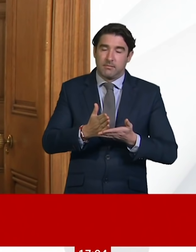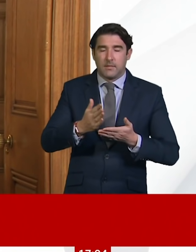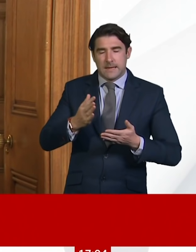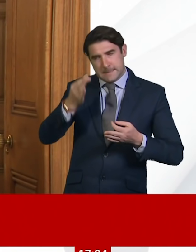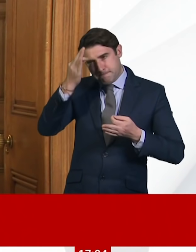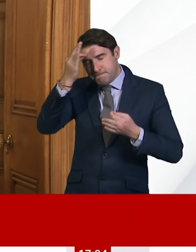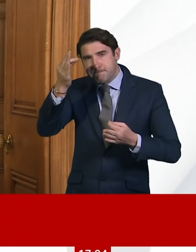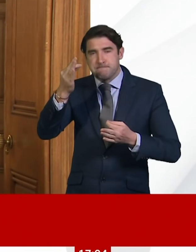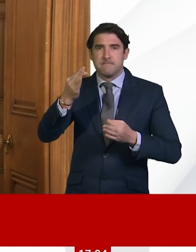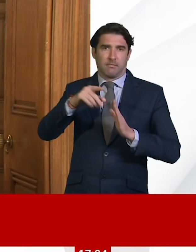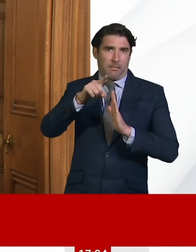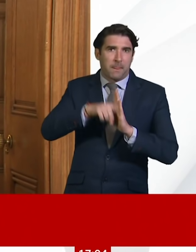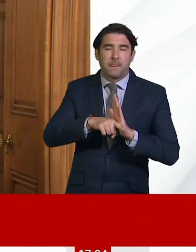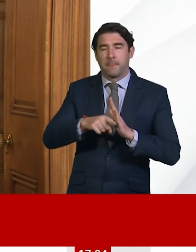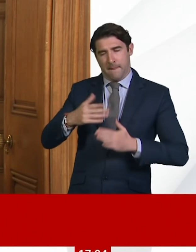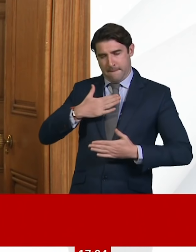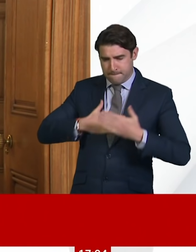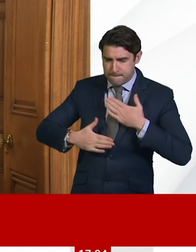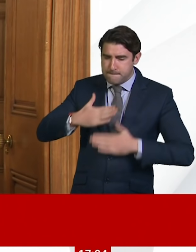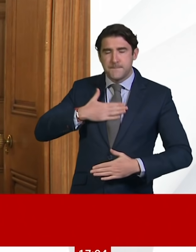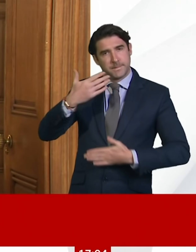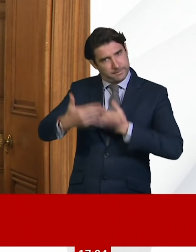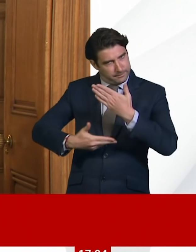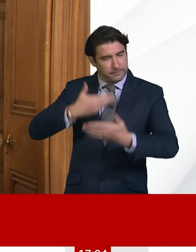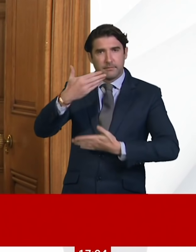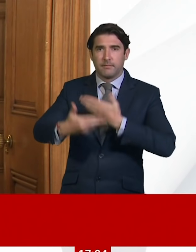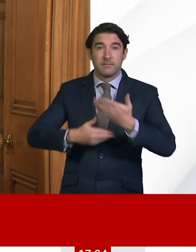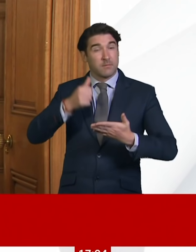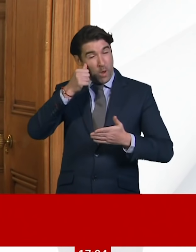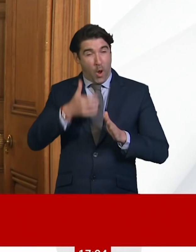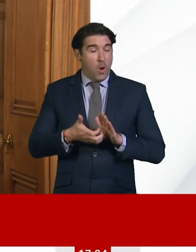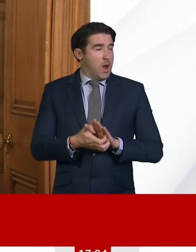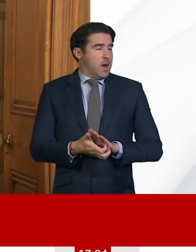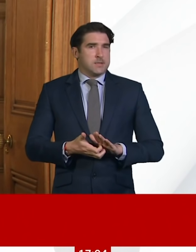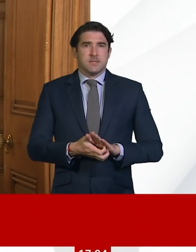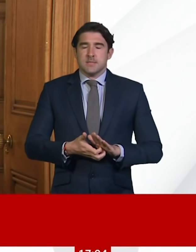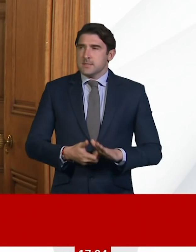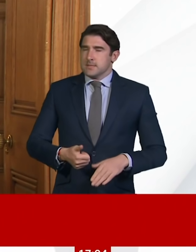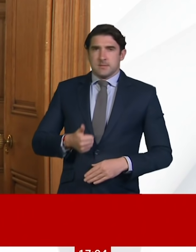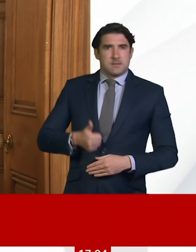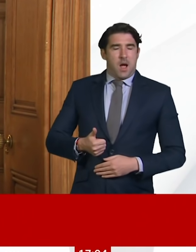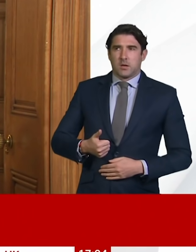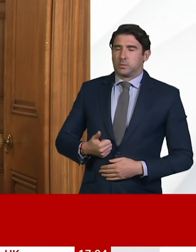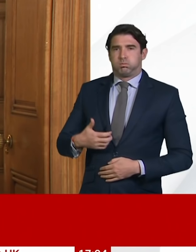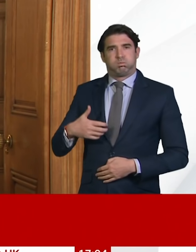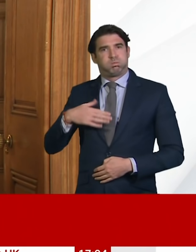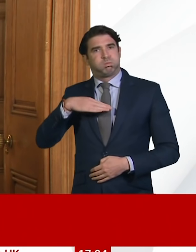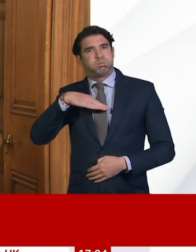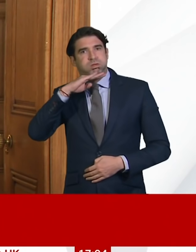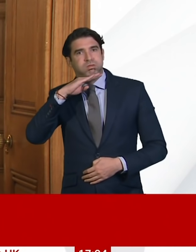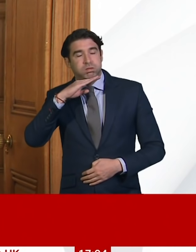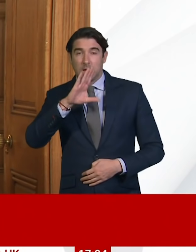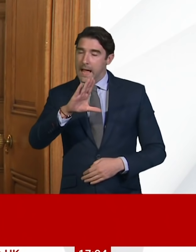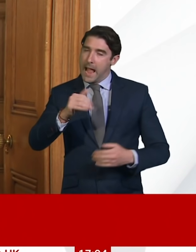we may become, there is only one way of doing this, and that's by showing a collective forbearance,